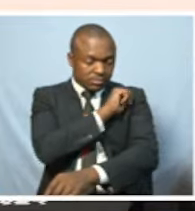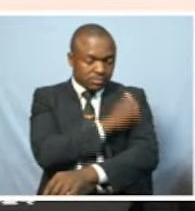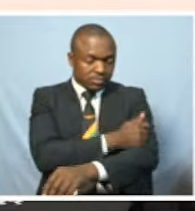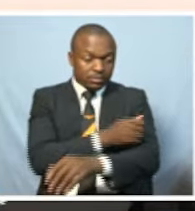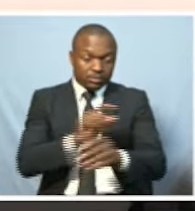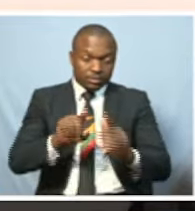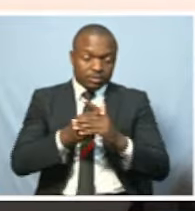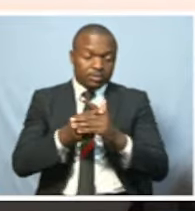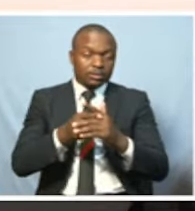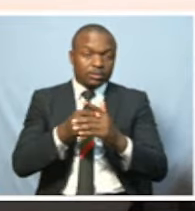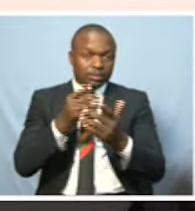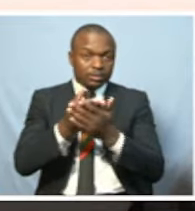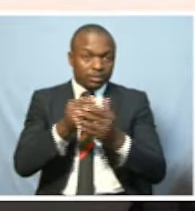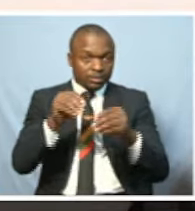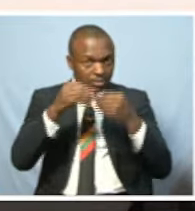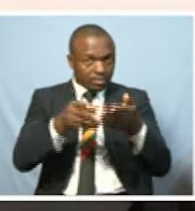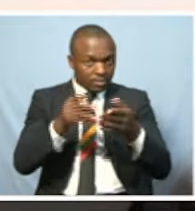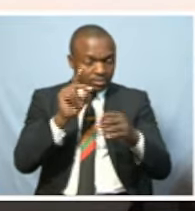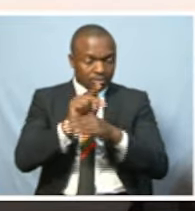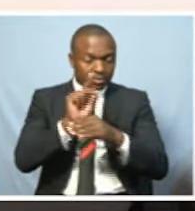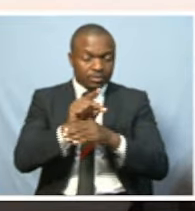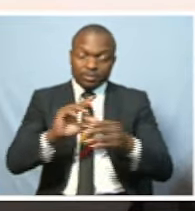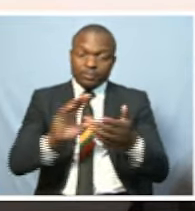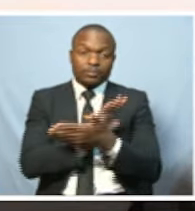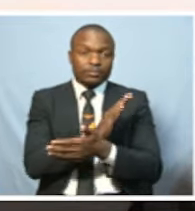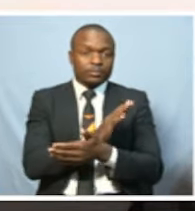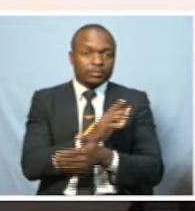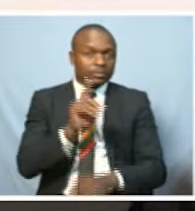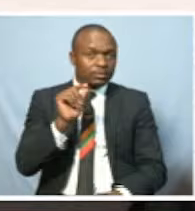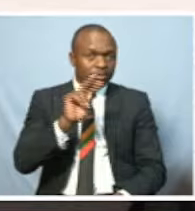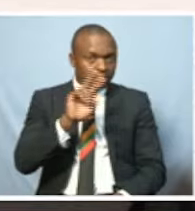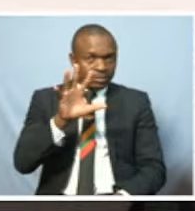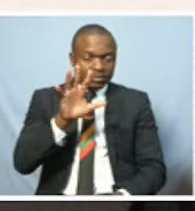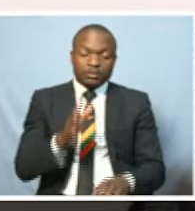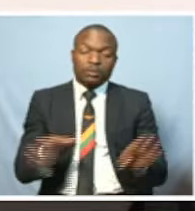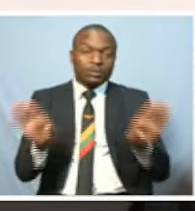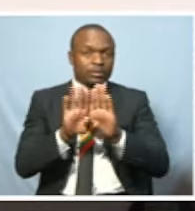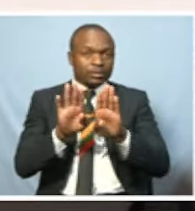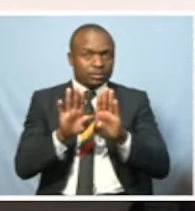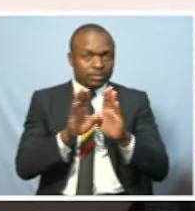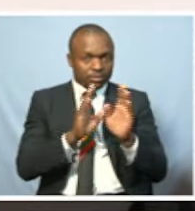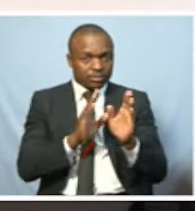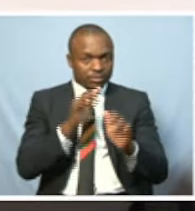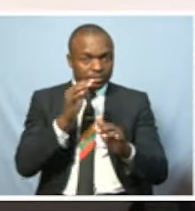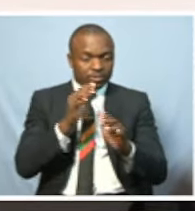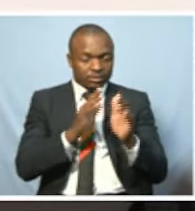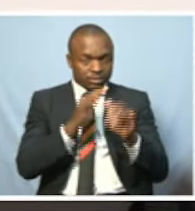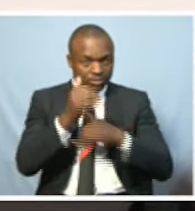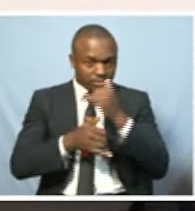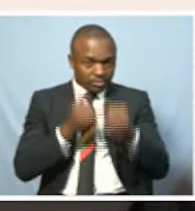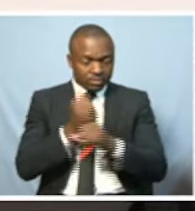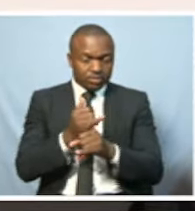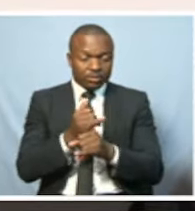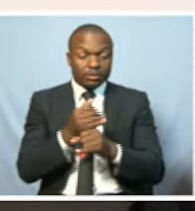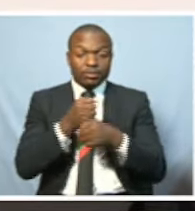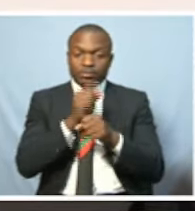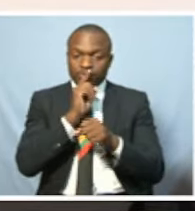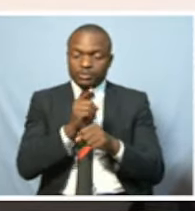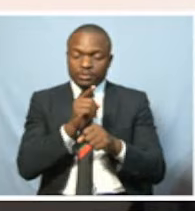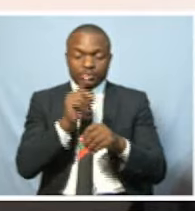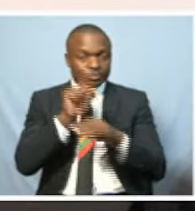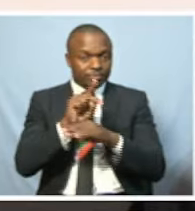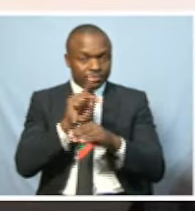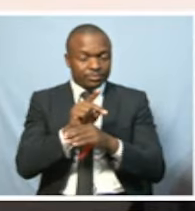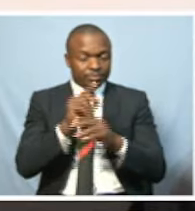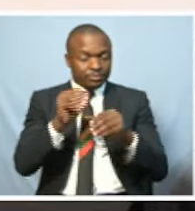early. 2025, at the close of the year, with measures which we had put in place, we had ensured that projects were